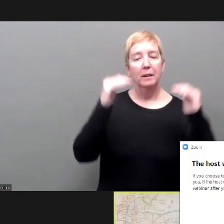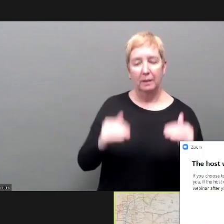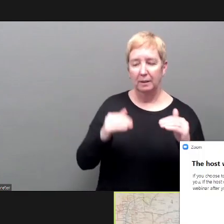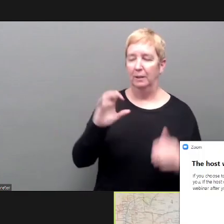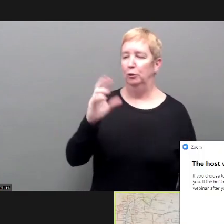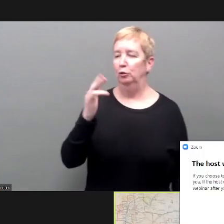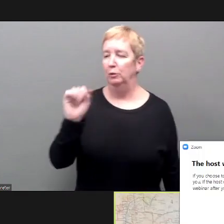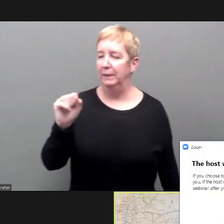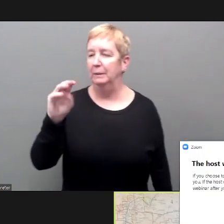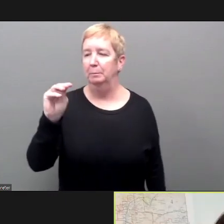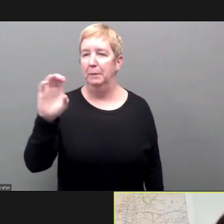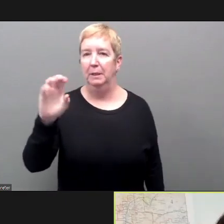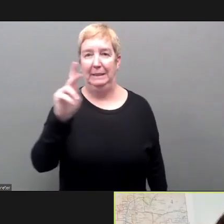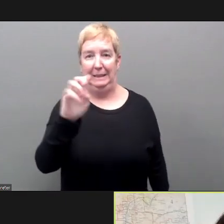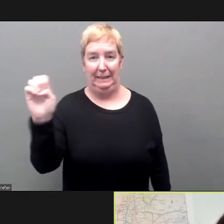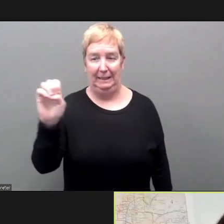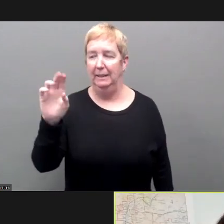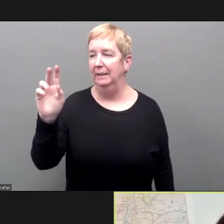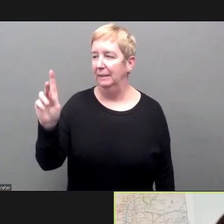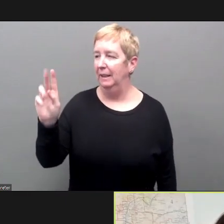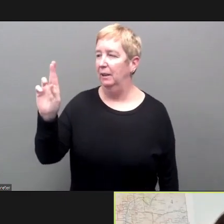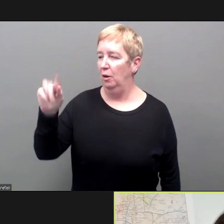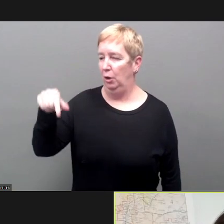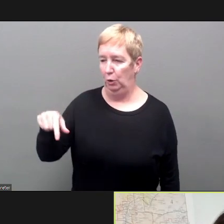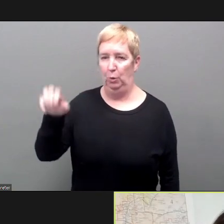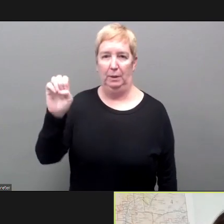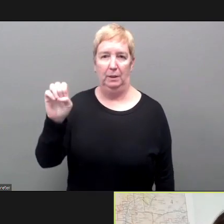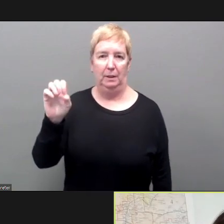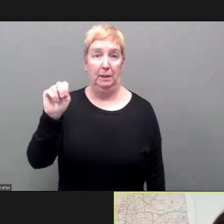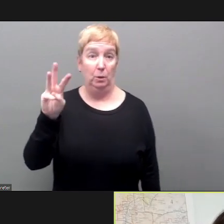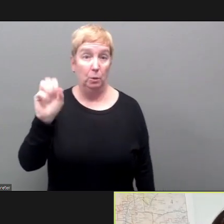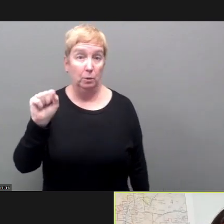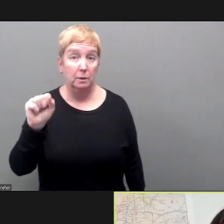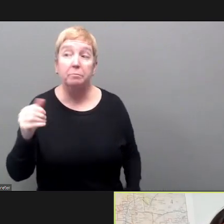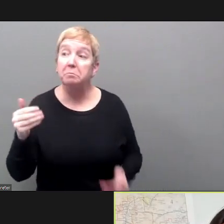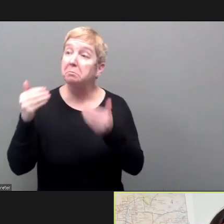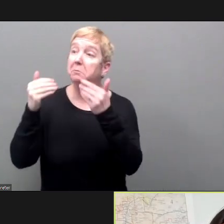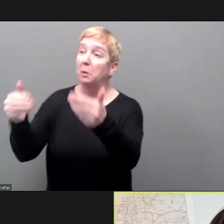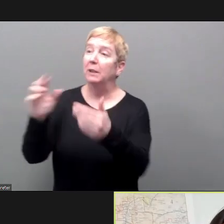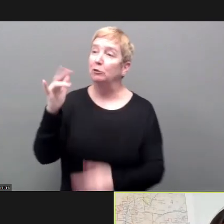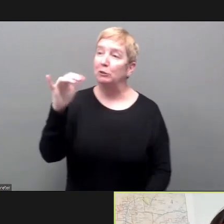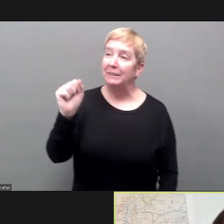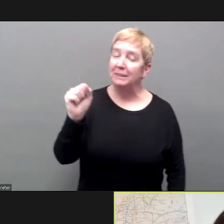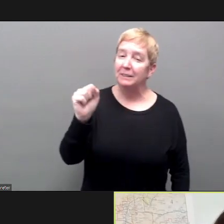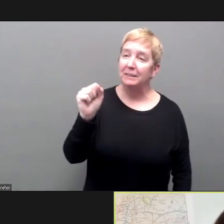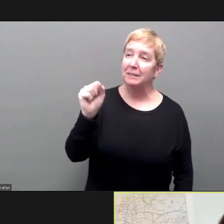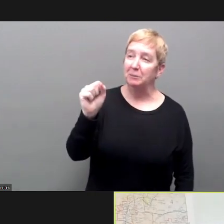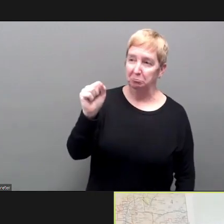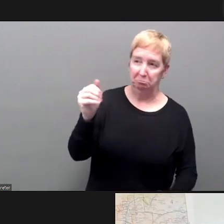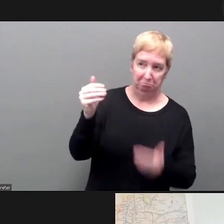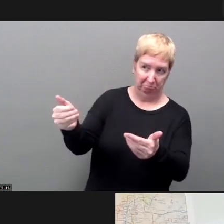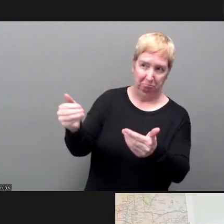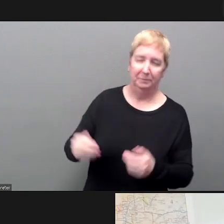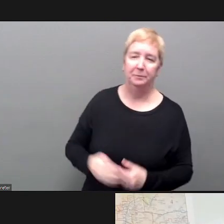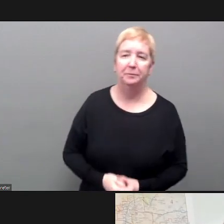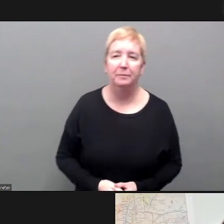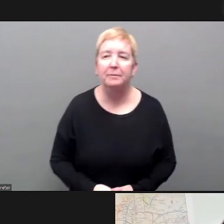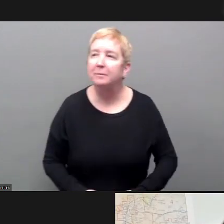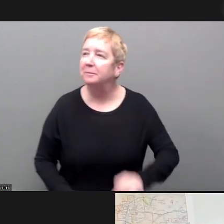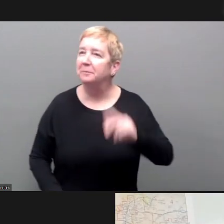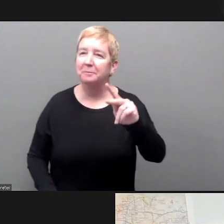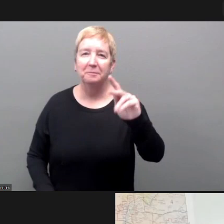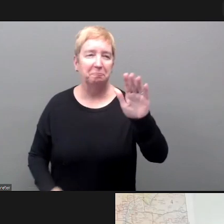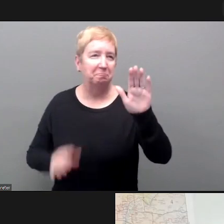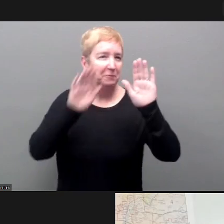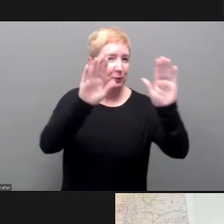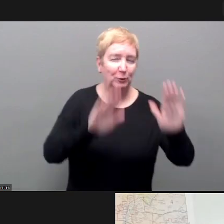from KRQE News. Go ahead, Chris, you're unmuted. Wait, not quite. Yes, you are. Okay, great. Thank you very